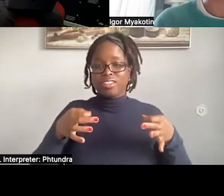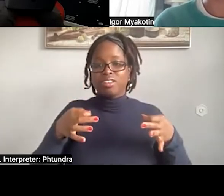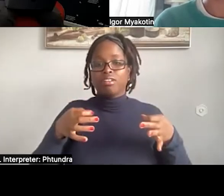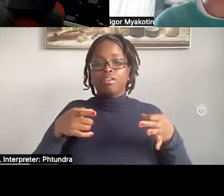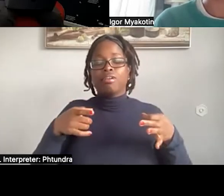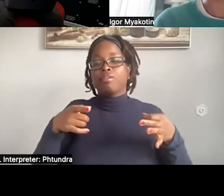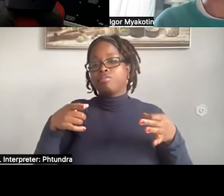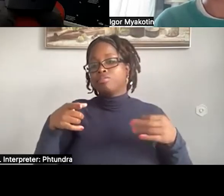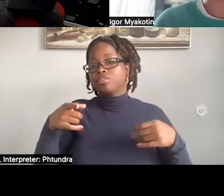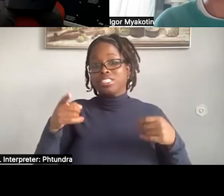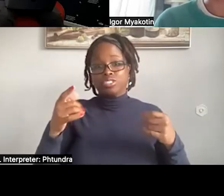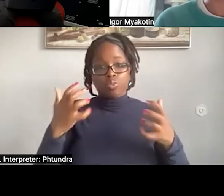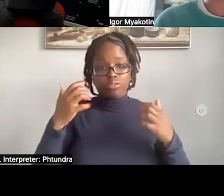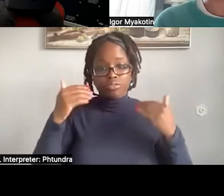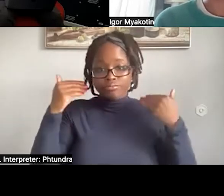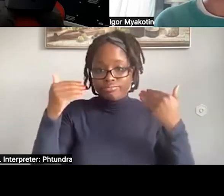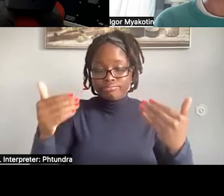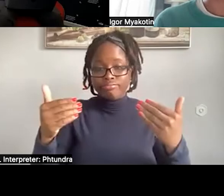and does what she wants to do,